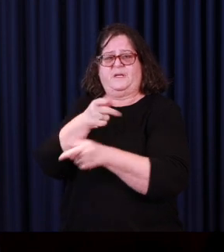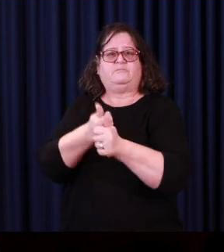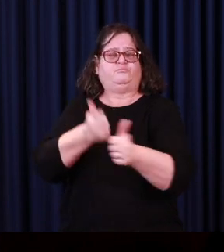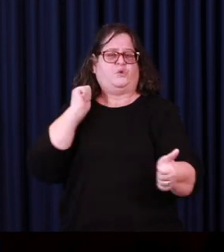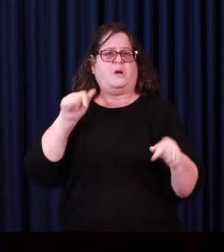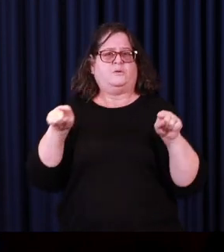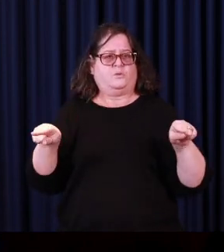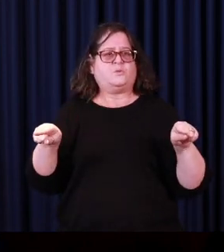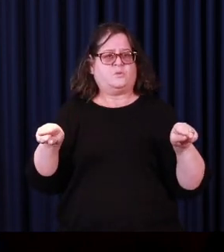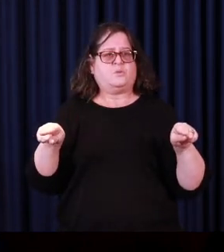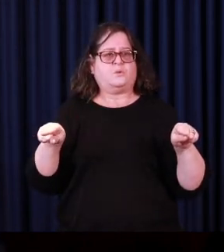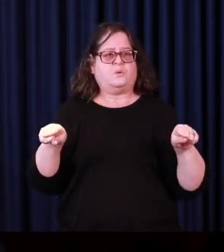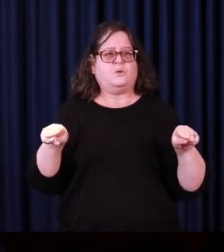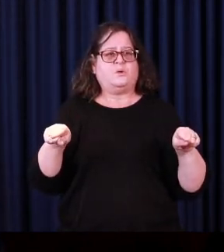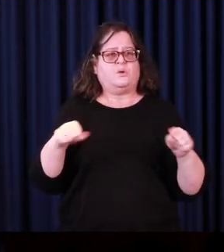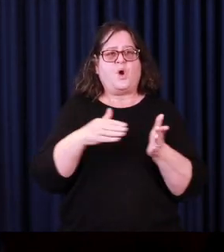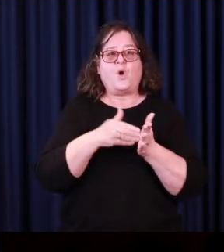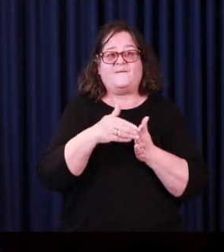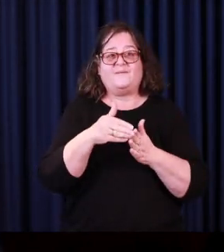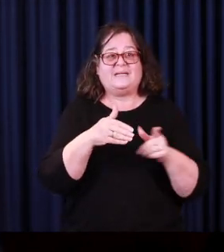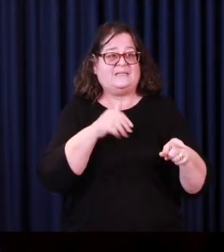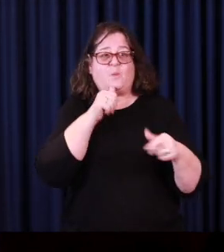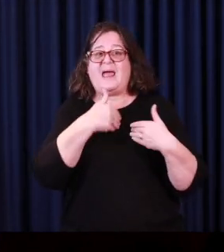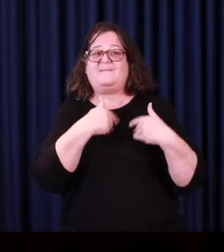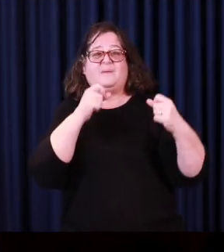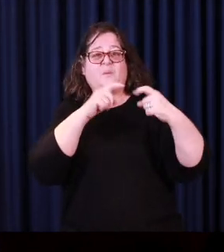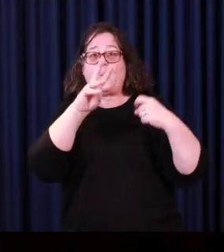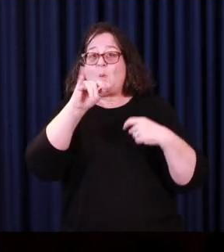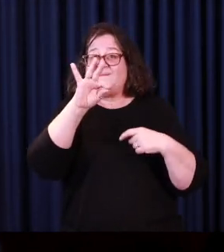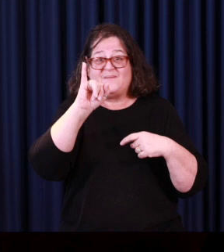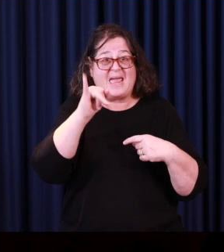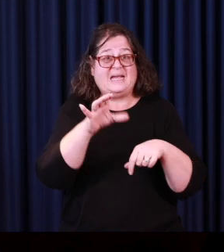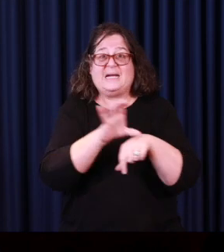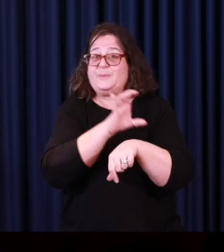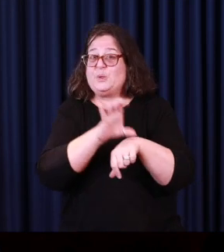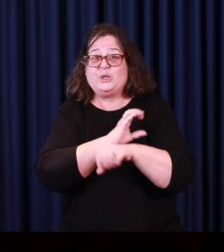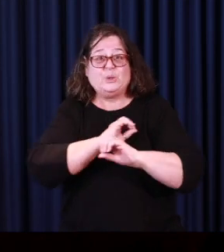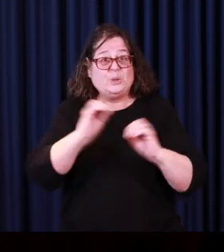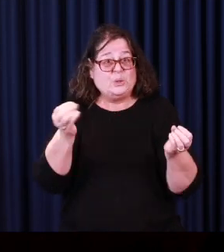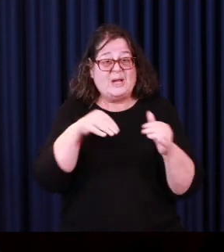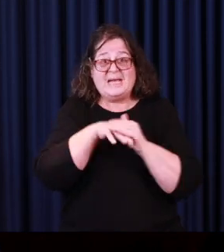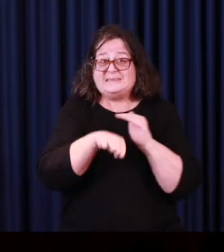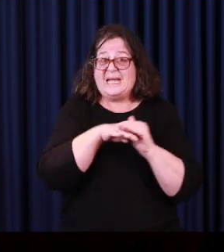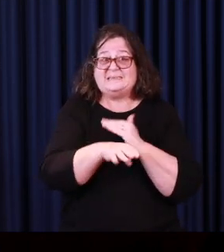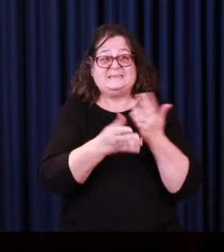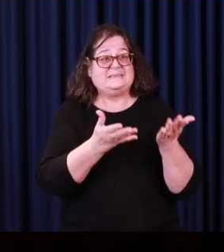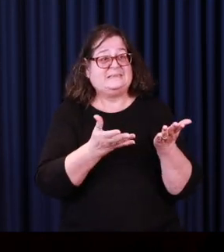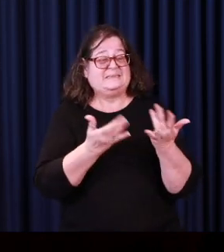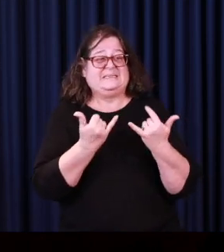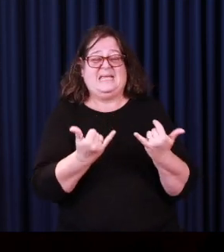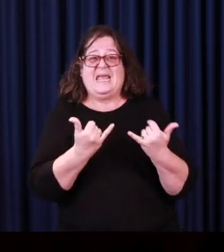Wi-Fi or a laptop available. So starting now, let's direct resources to helping